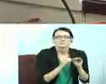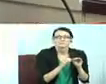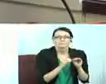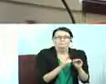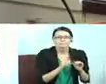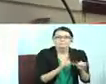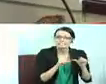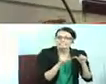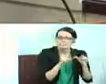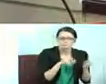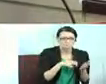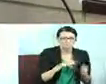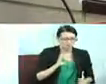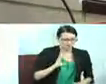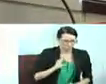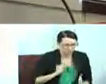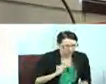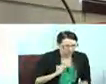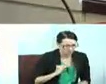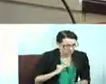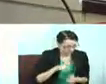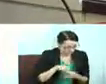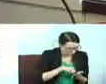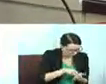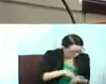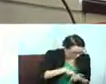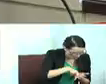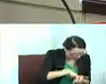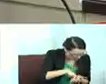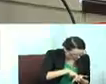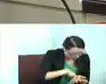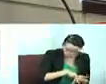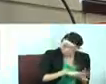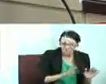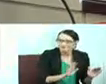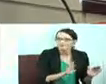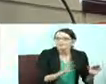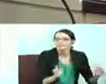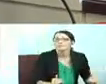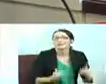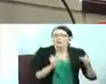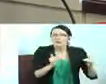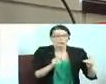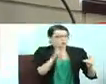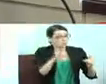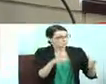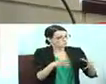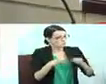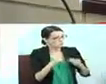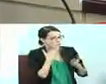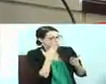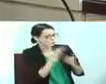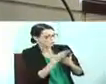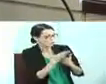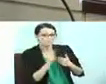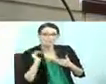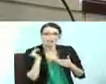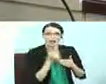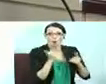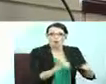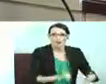and serve the pleasures of Satan. We've got to take the good that's been in our